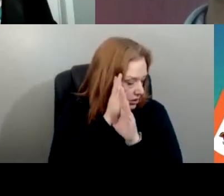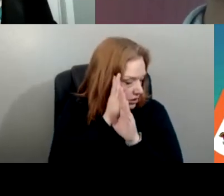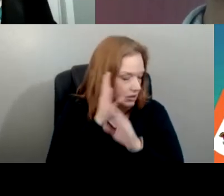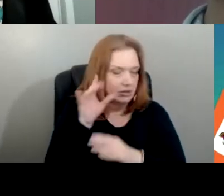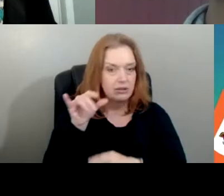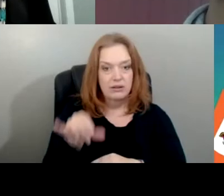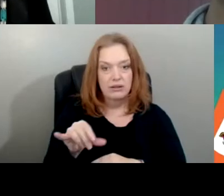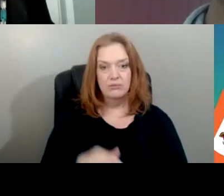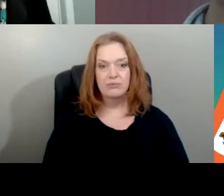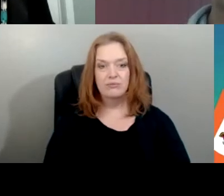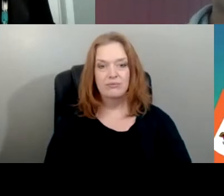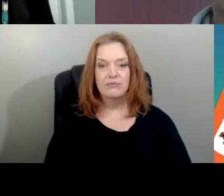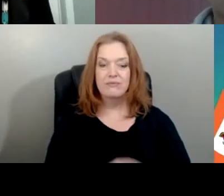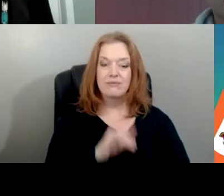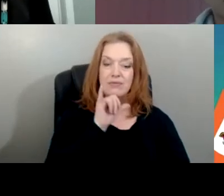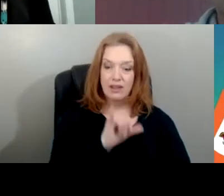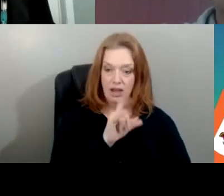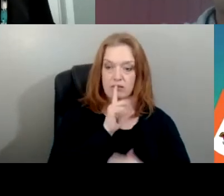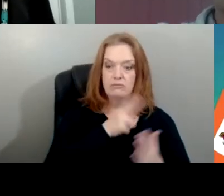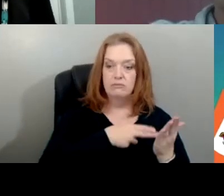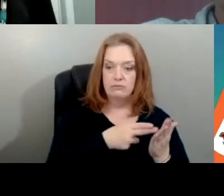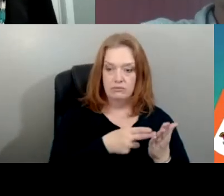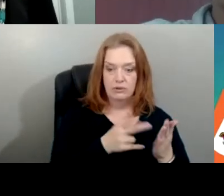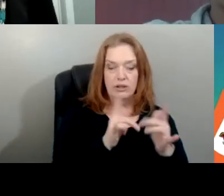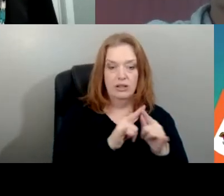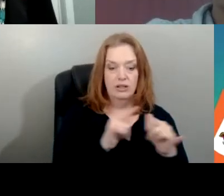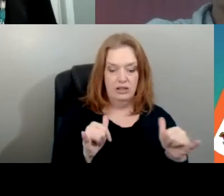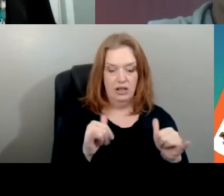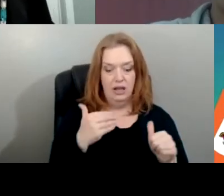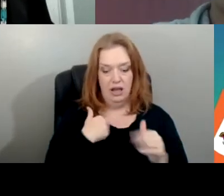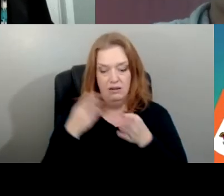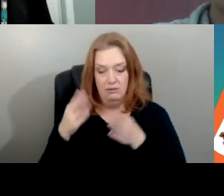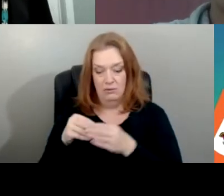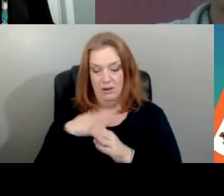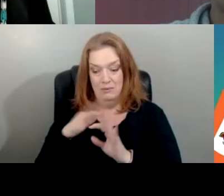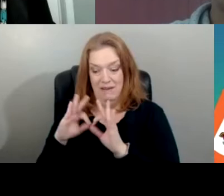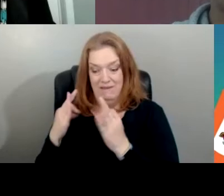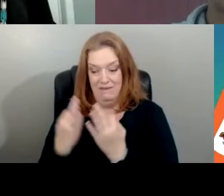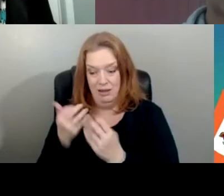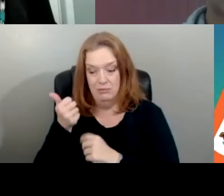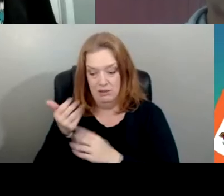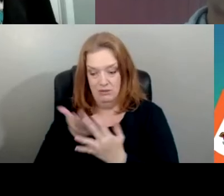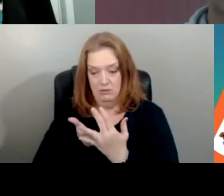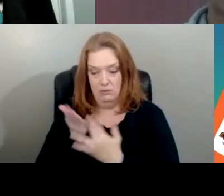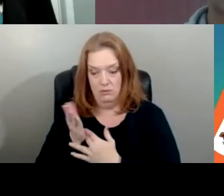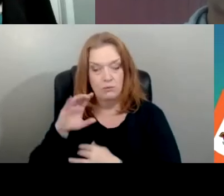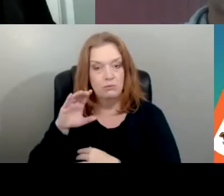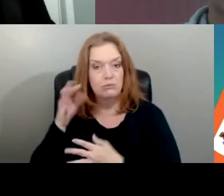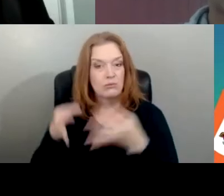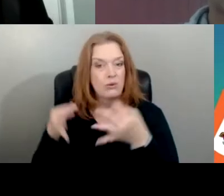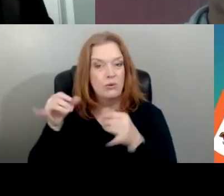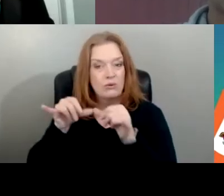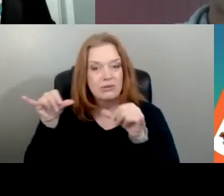and holding the story of you know, having a perpetrator in my family going through the criminal justice system and what that can look